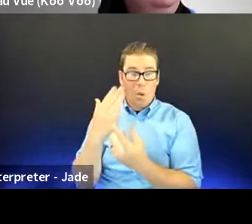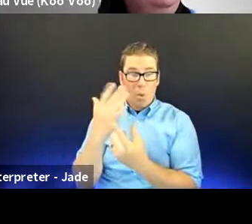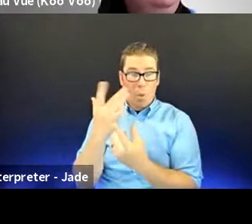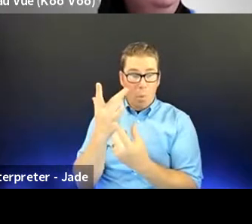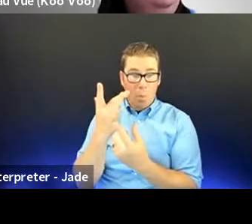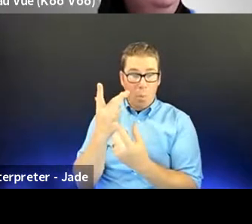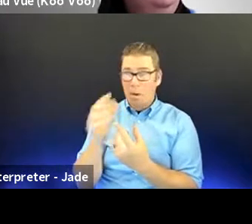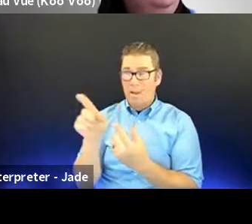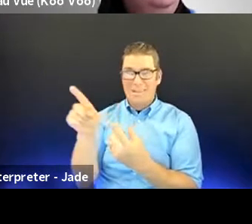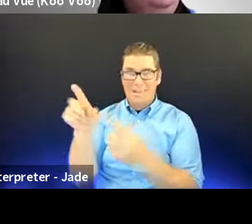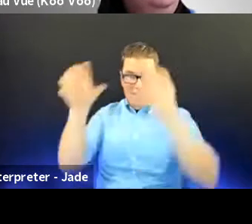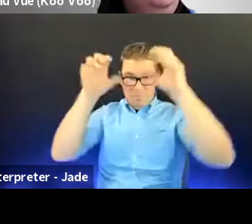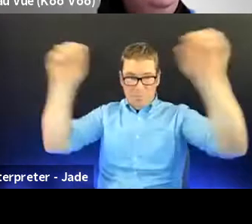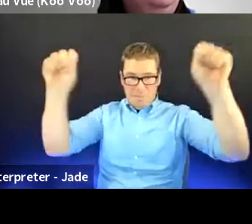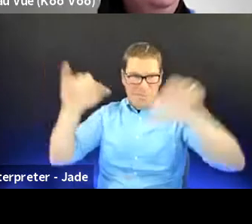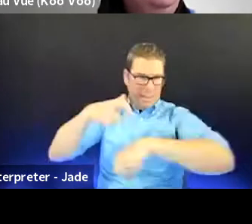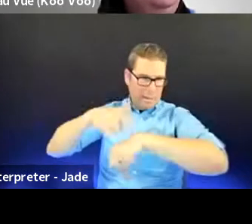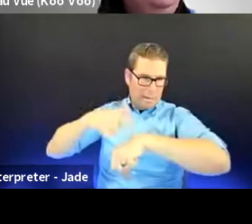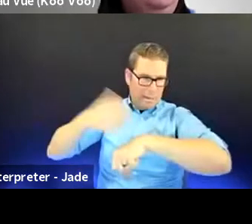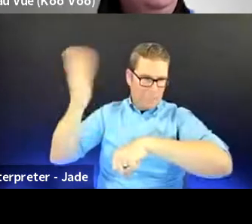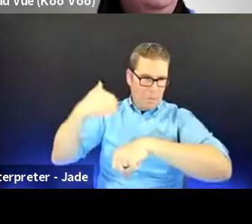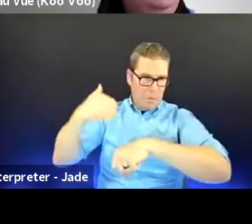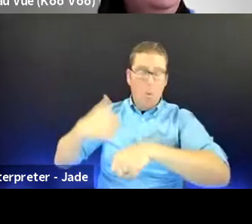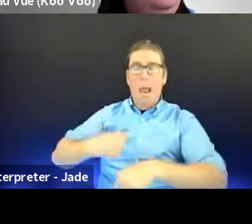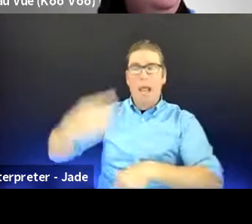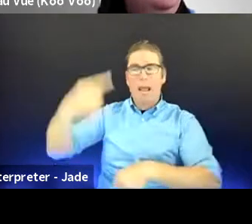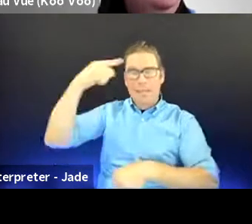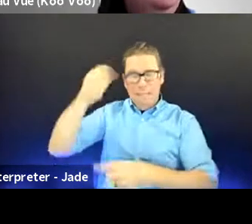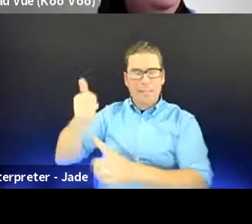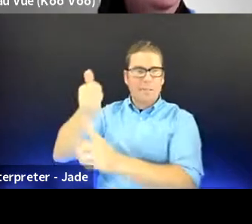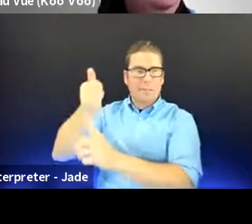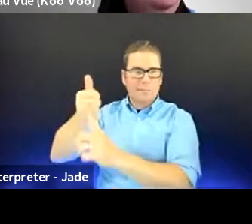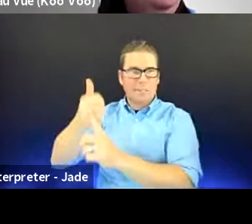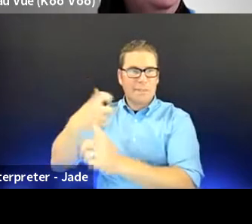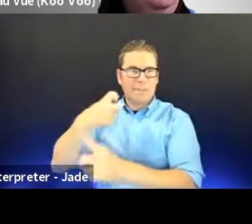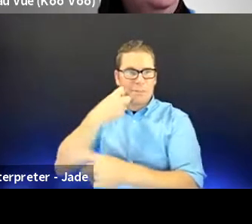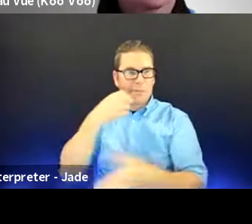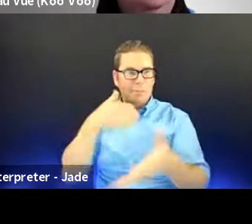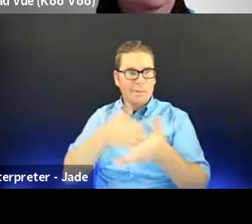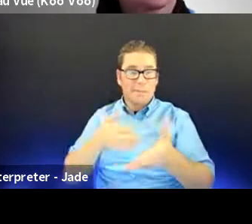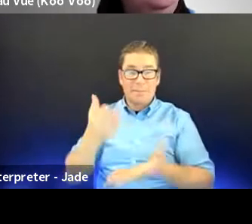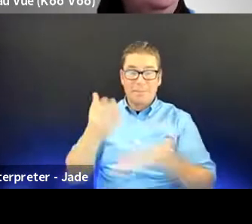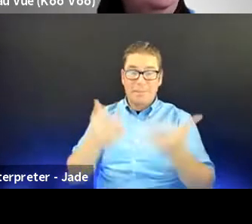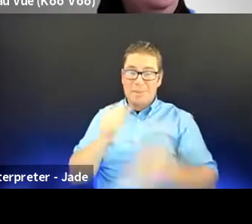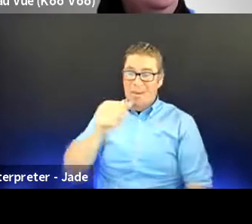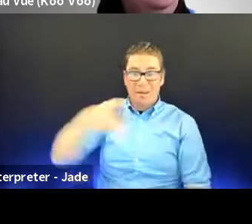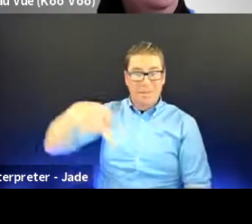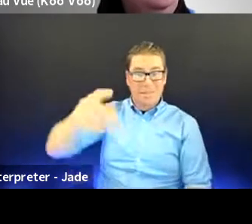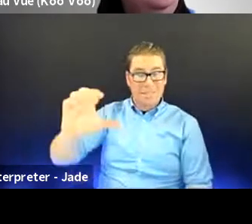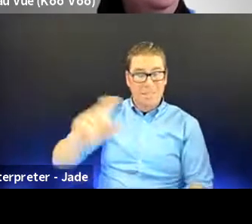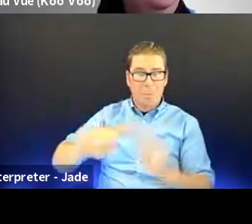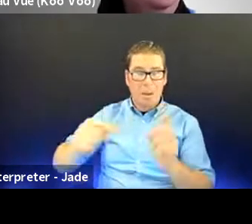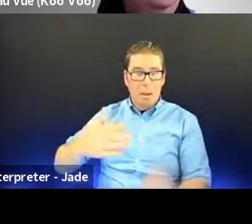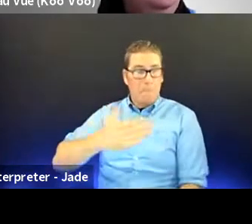time, who himself I believe to be a racist. And that may not be politically correct, but I believe that to be true.